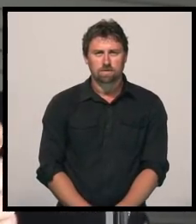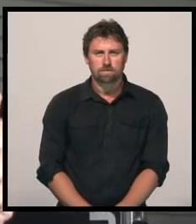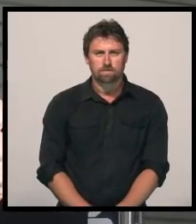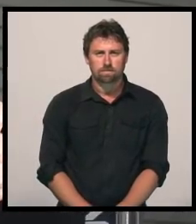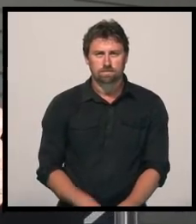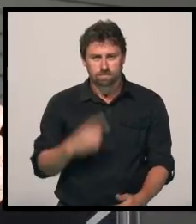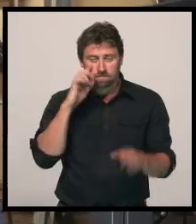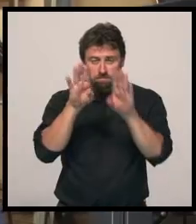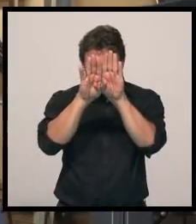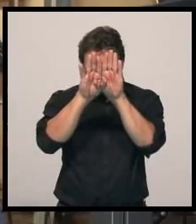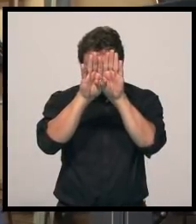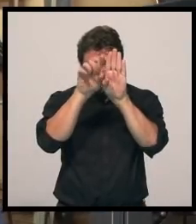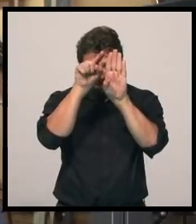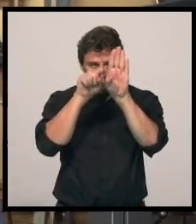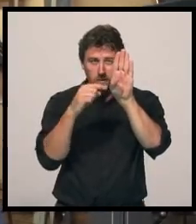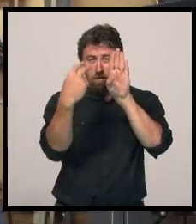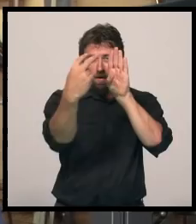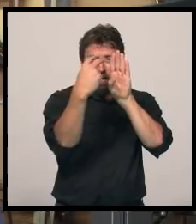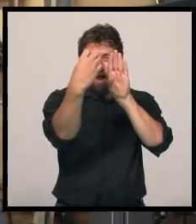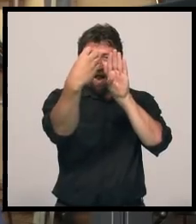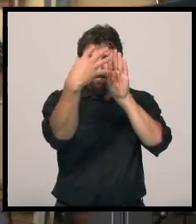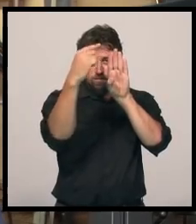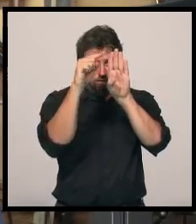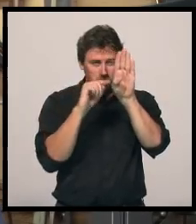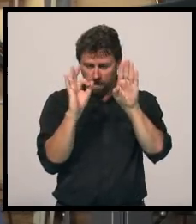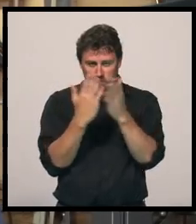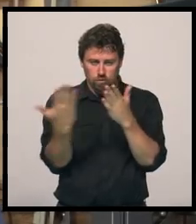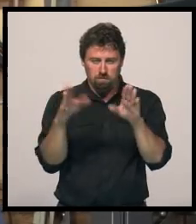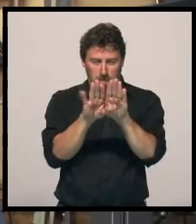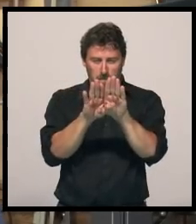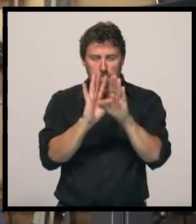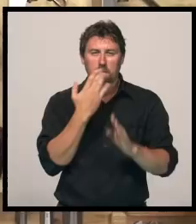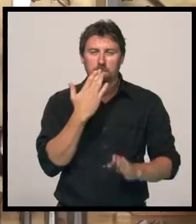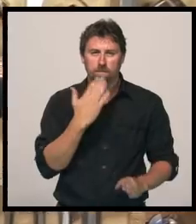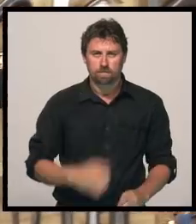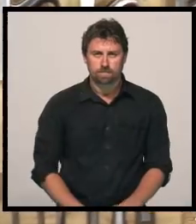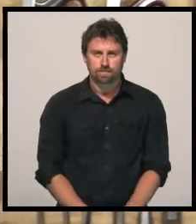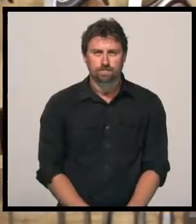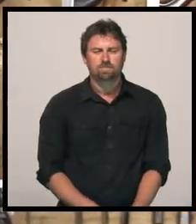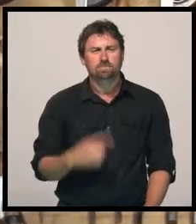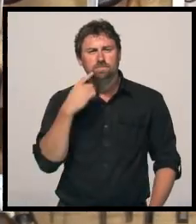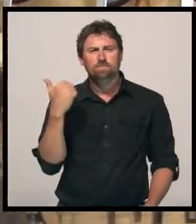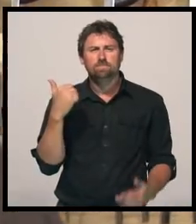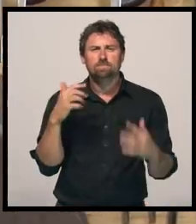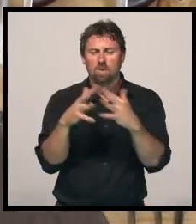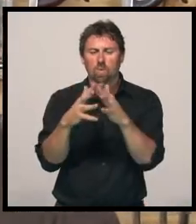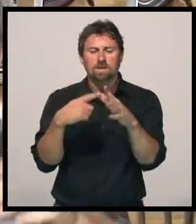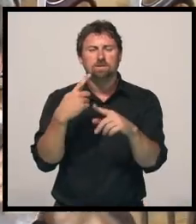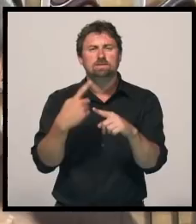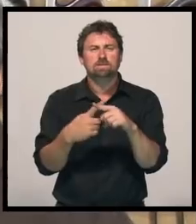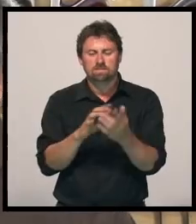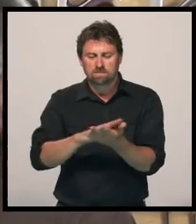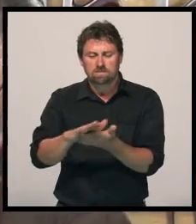Put it together. No light. Okay. Glue them up. Now what I use is waxed